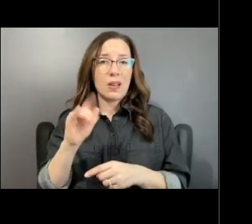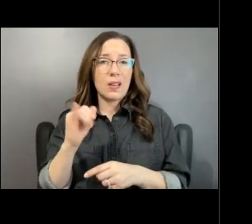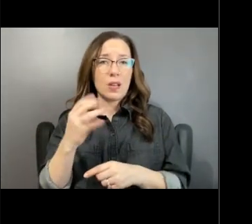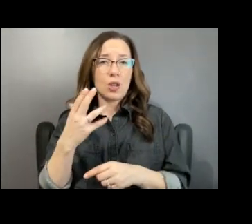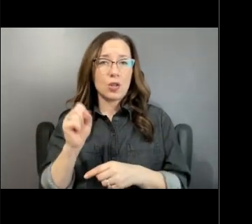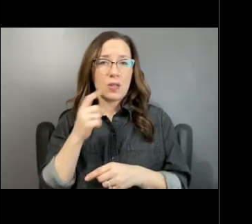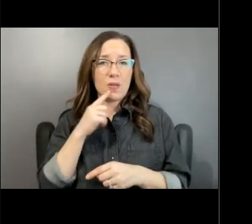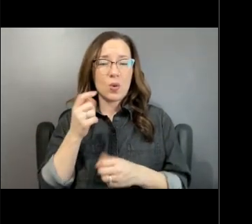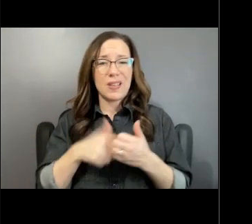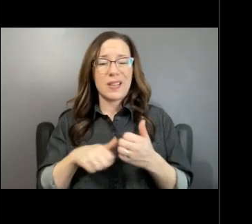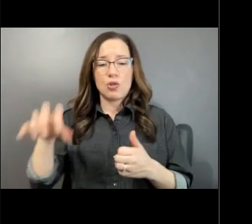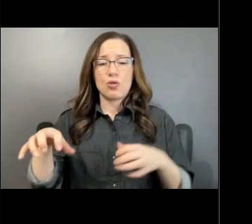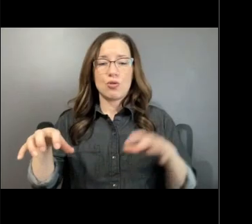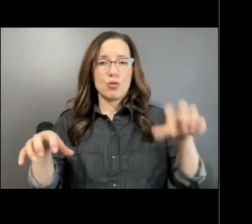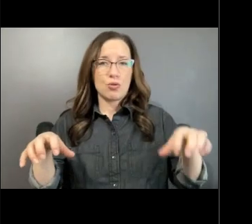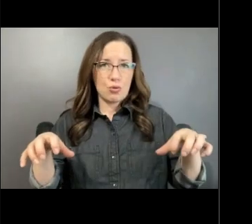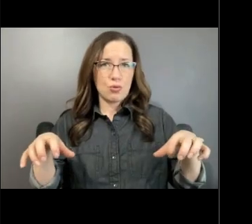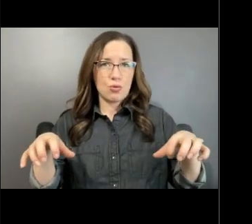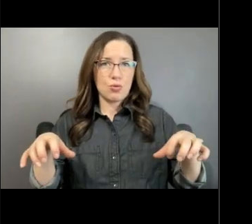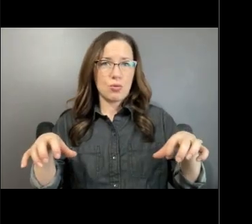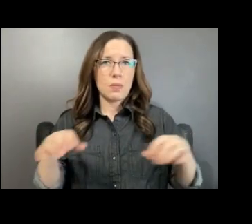fixture or appliance.